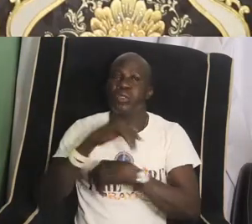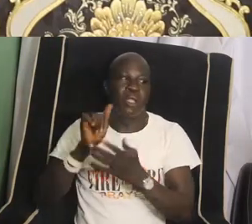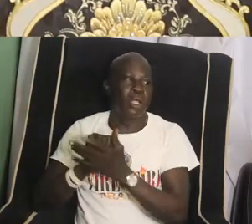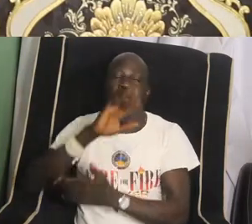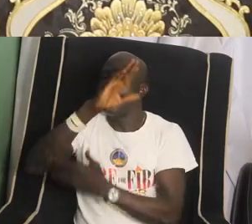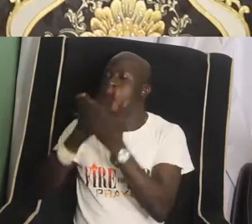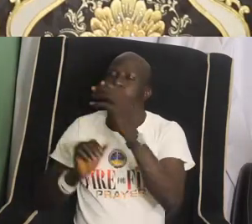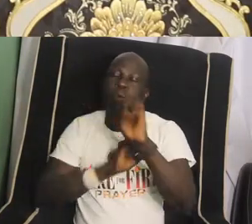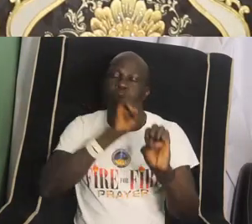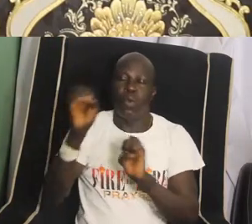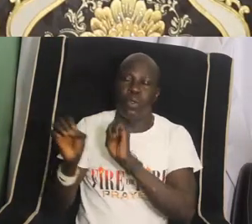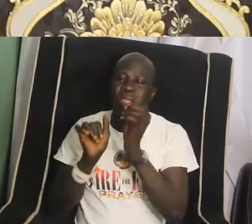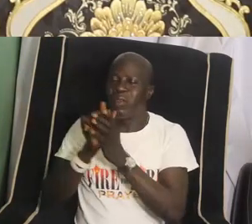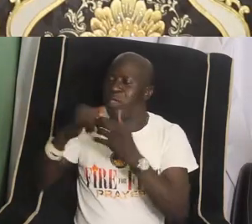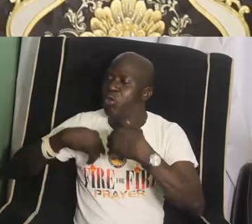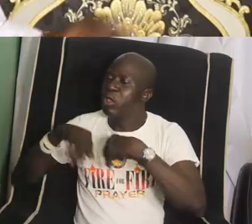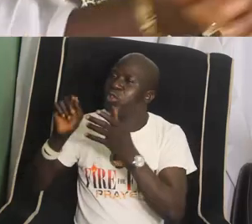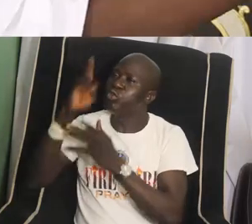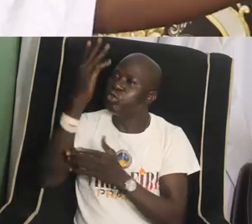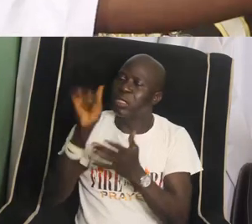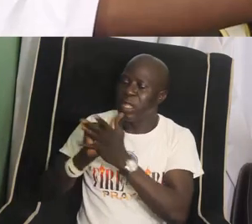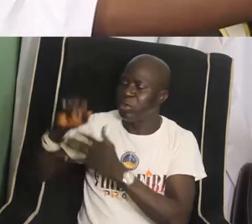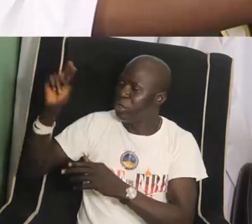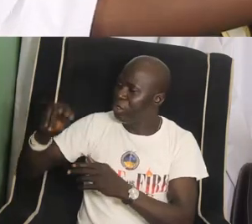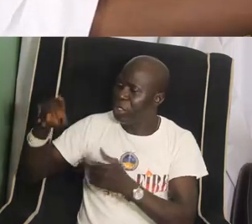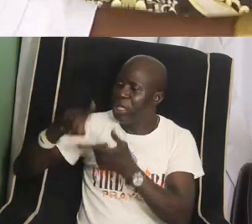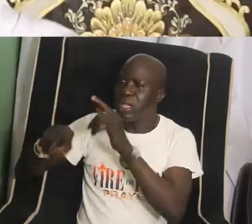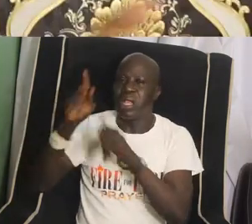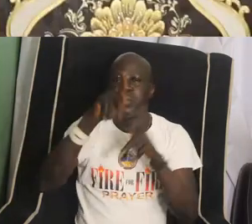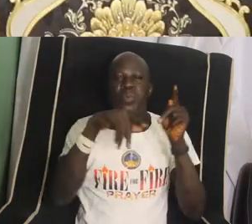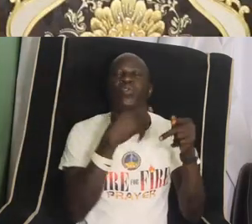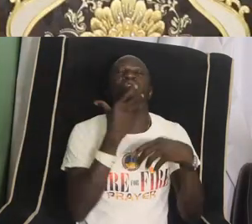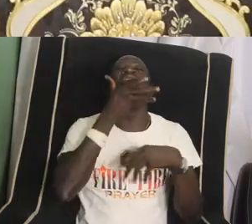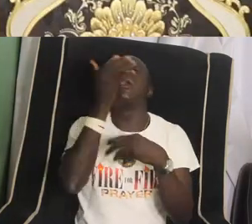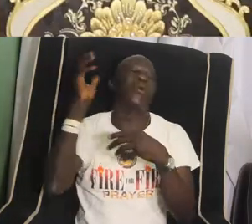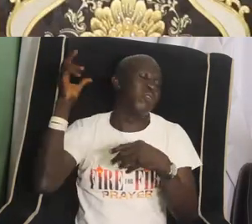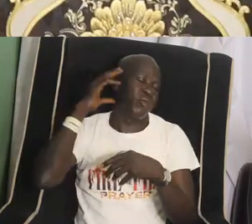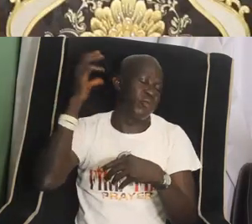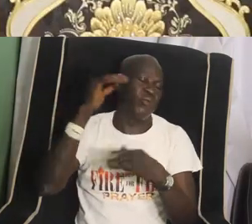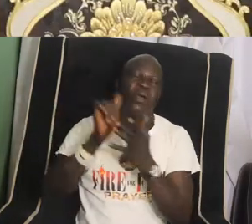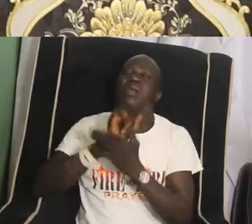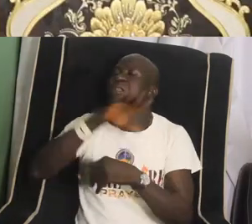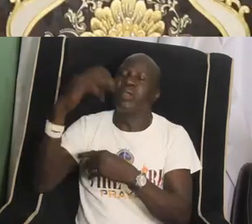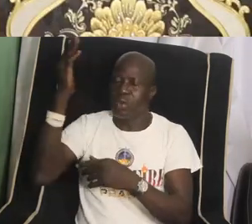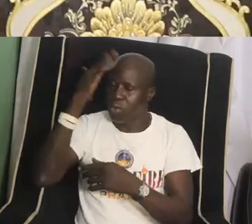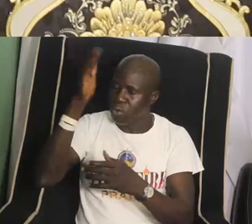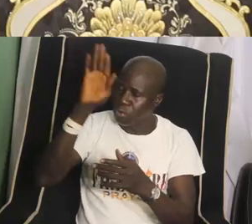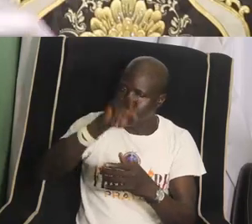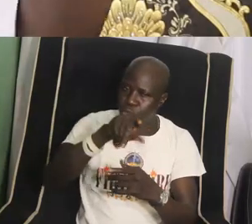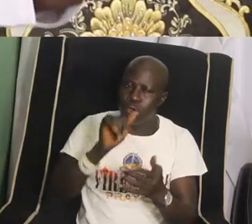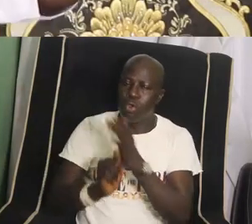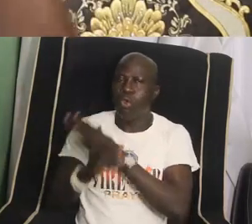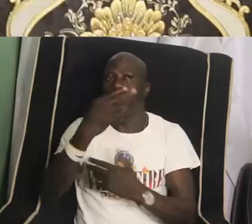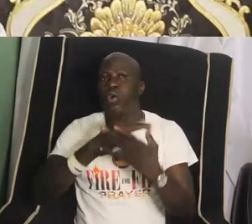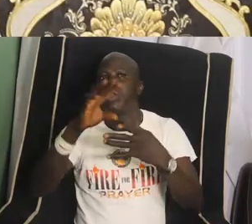oh, no. The tools that you need, that will make people to hear your voice, you down, man. That you'll be well known.